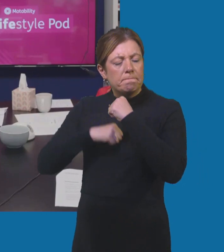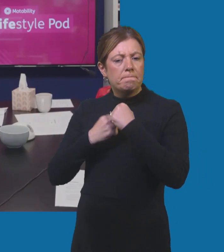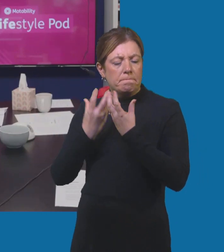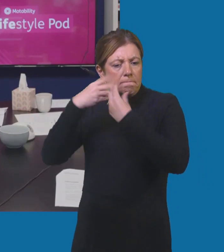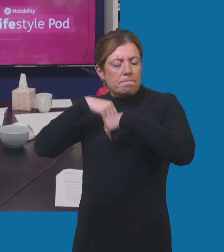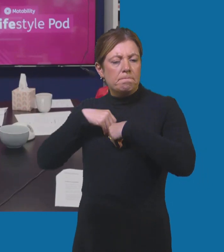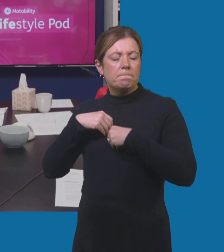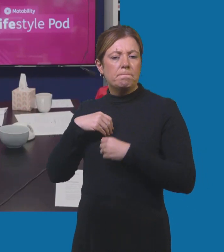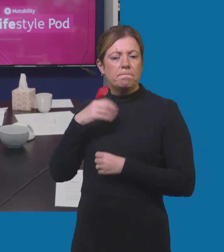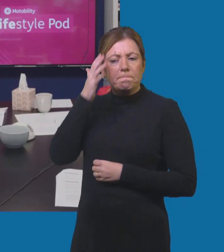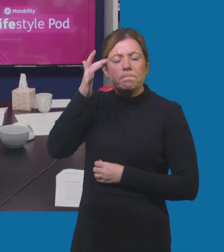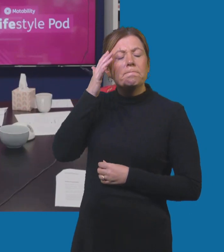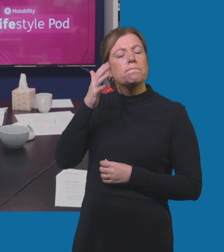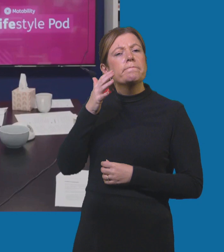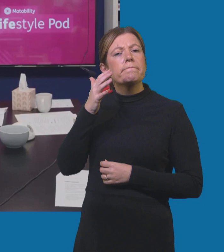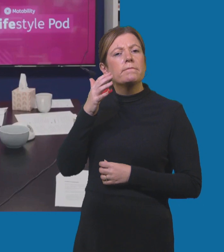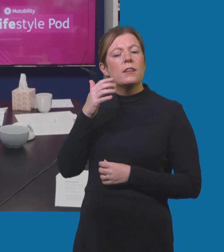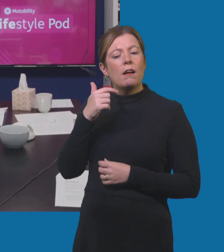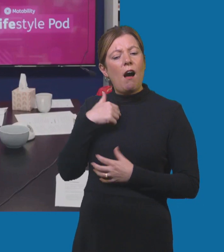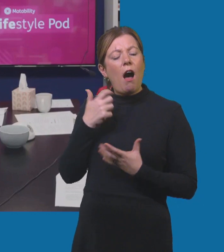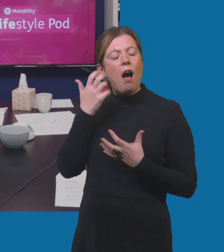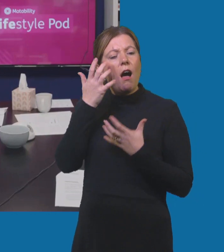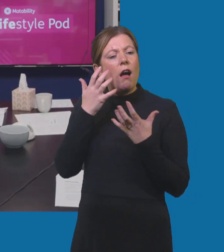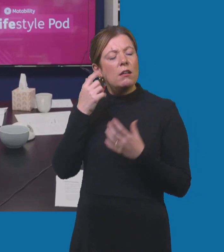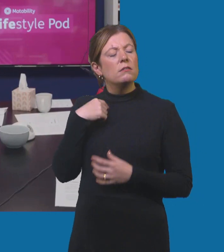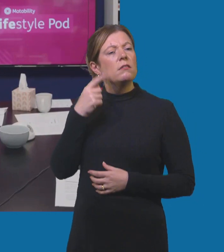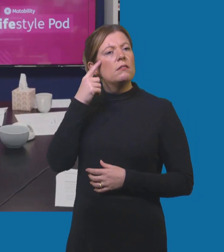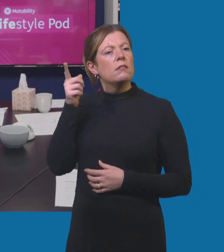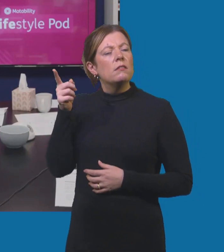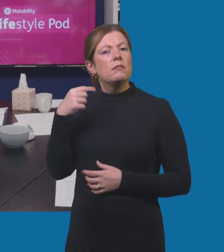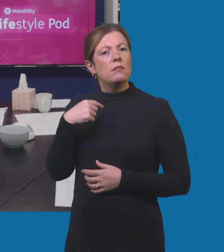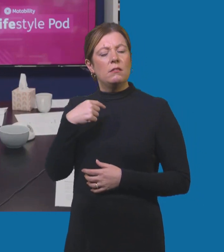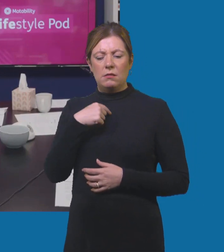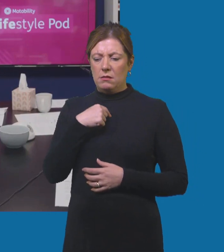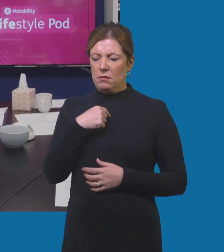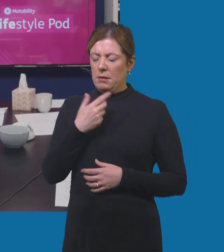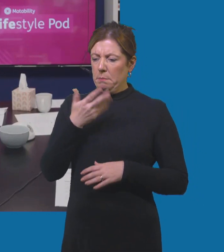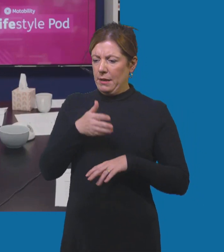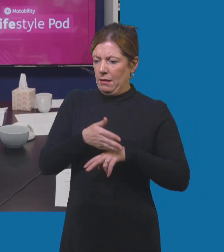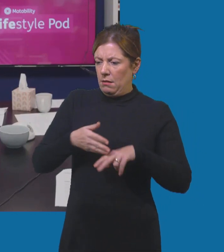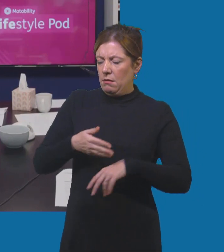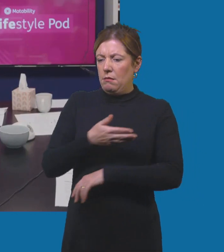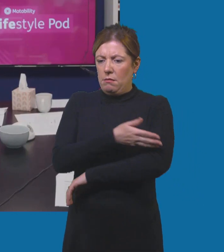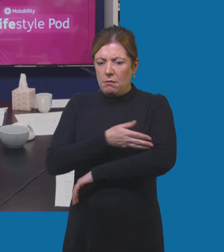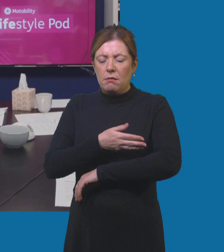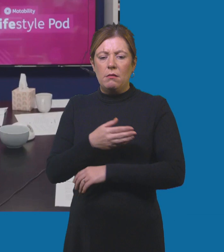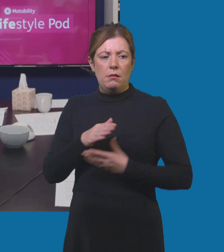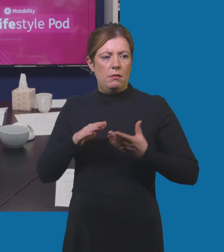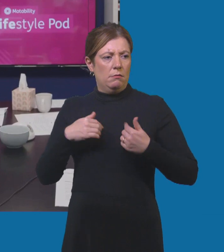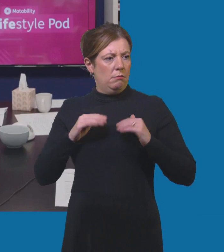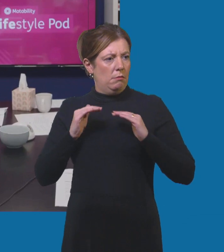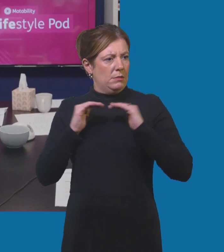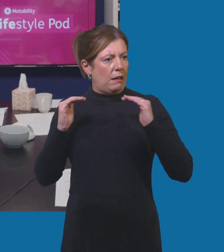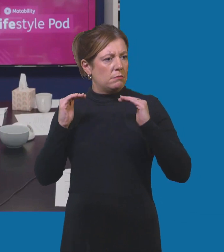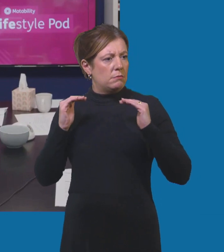ingrained into us. And I thought to myself, well, just because I'm now a triple amputee, it doesn't mean that those